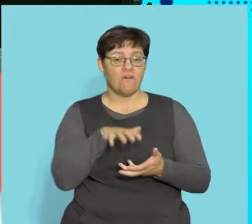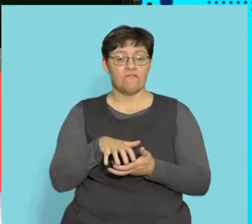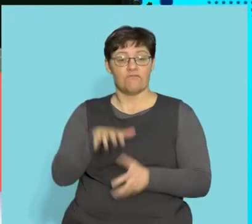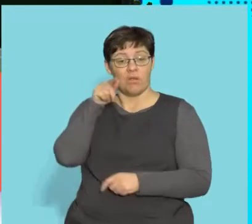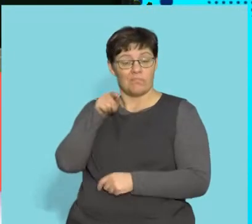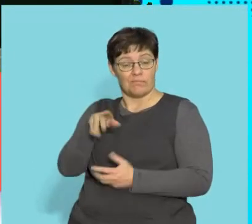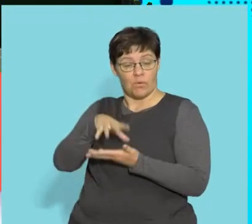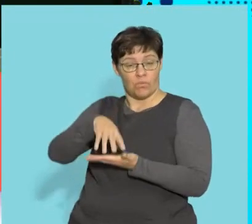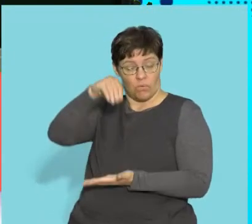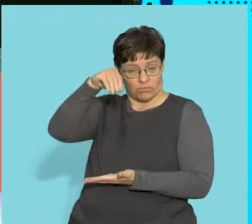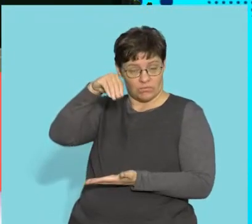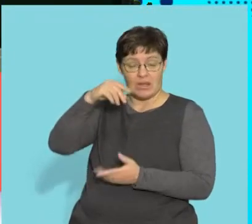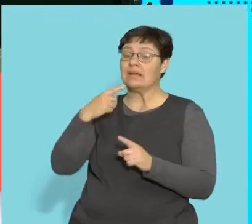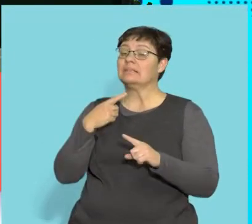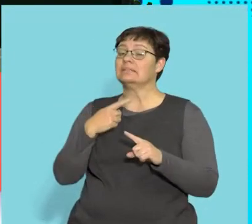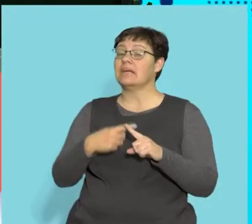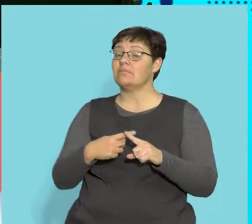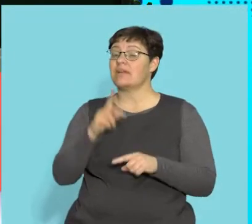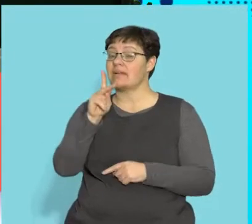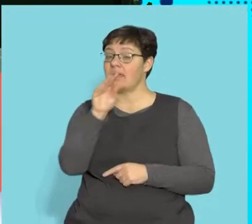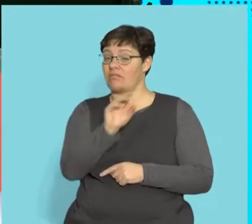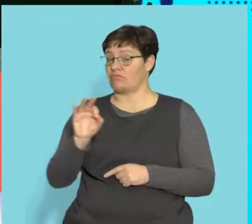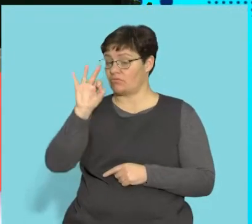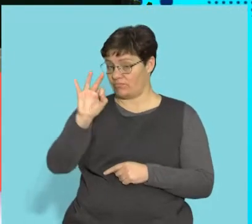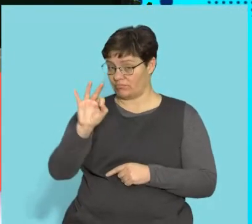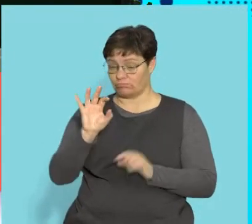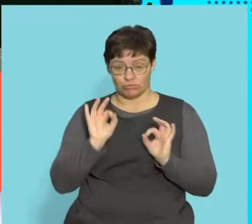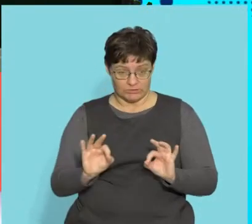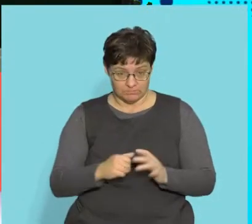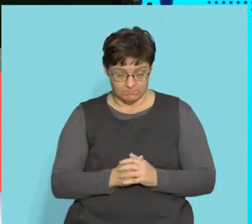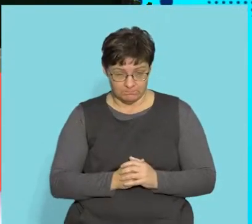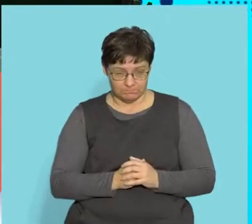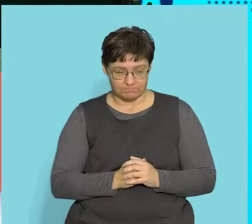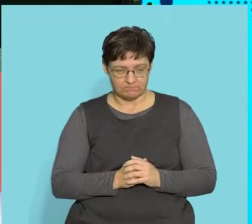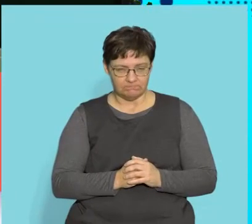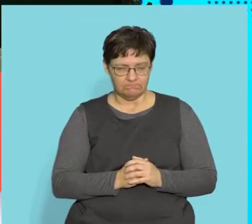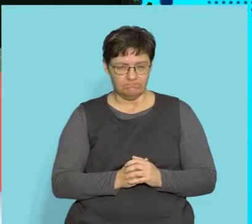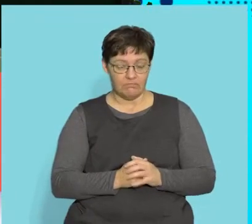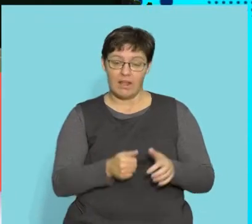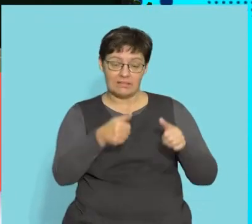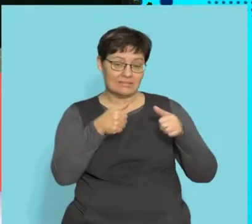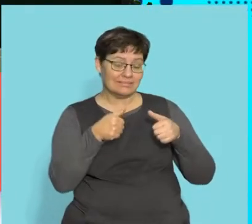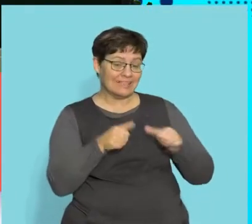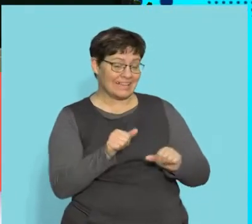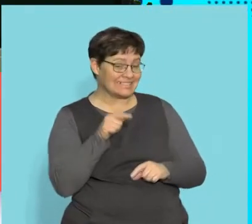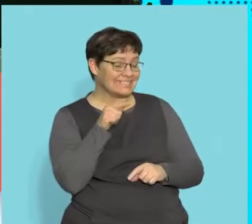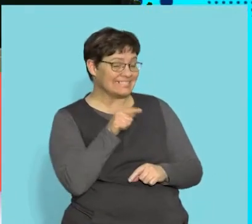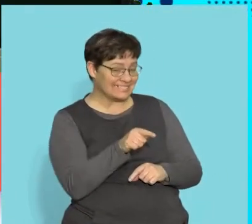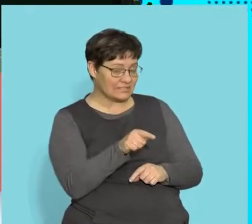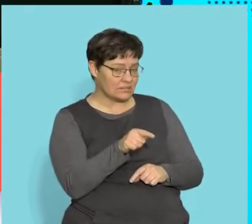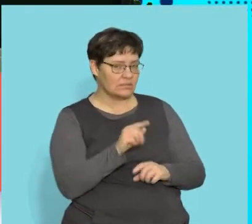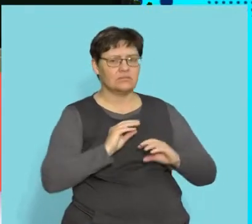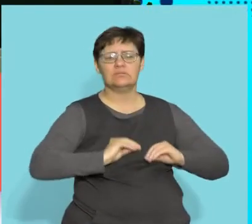the volume of a cone will be multiplied by k cubed. The next part of